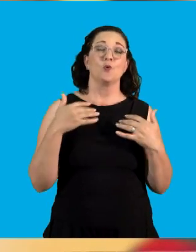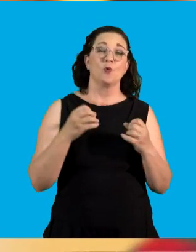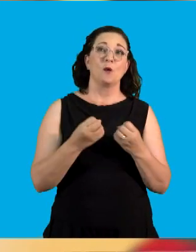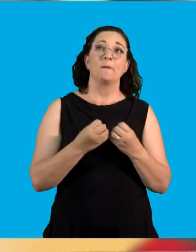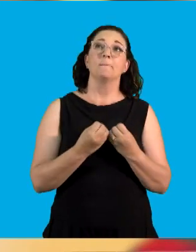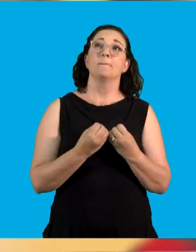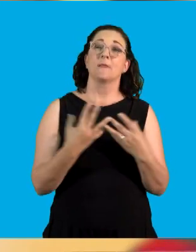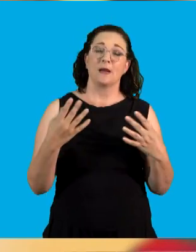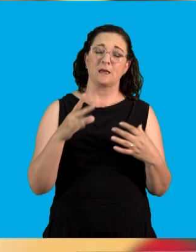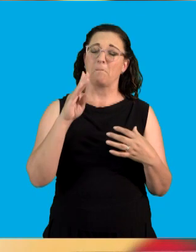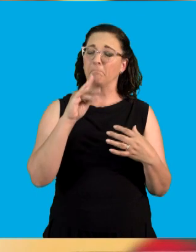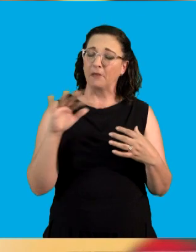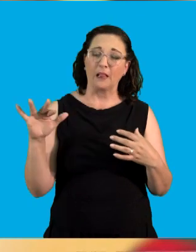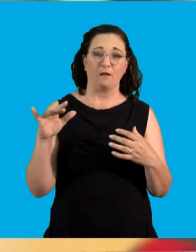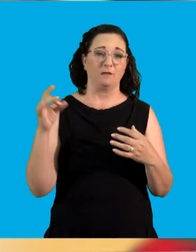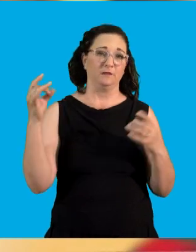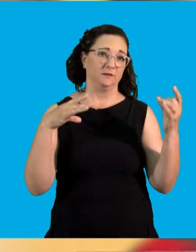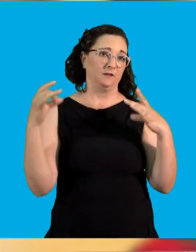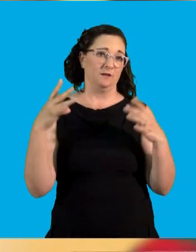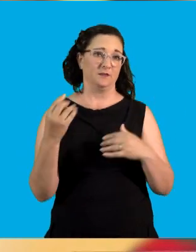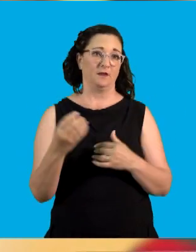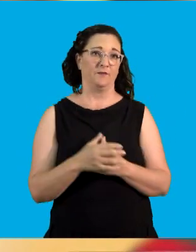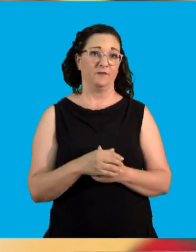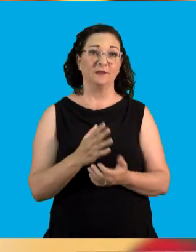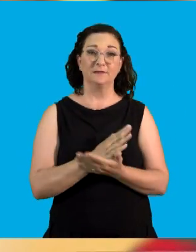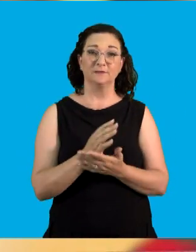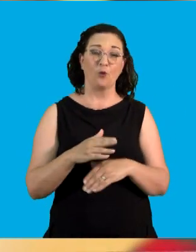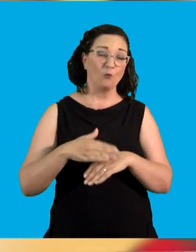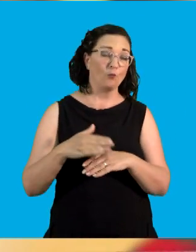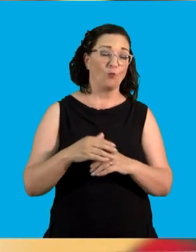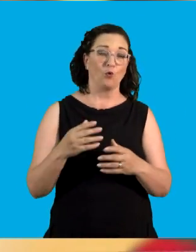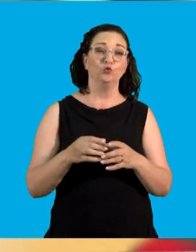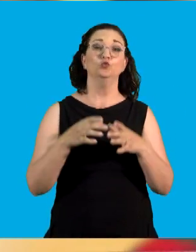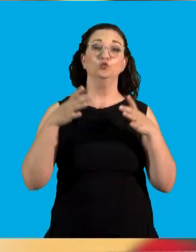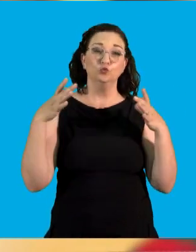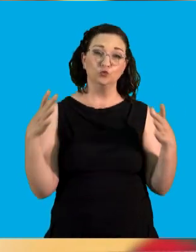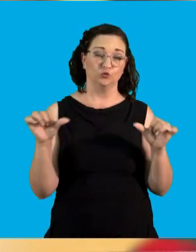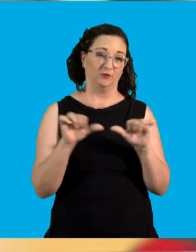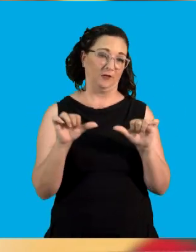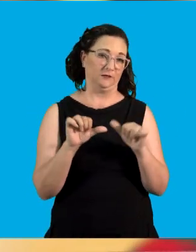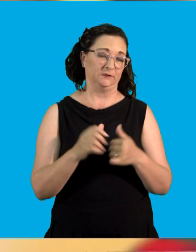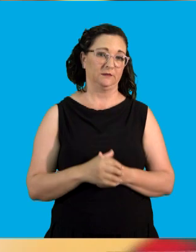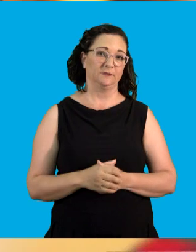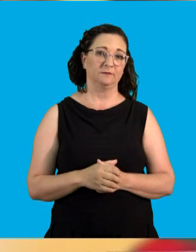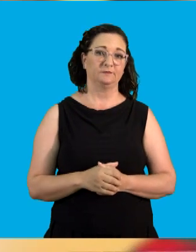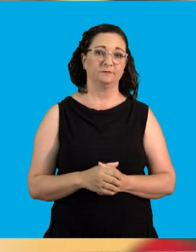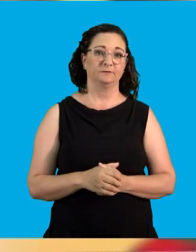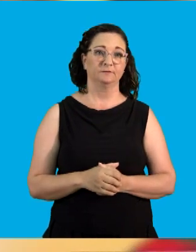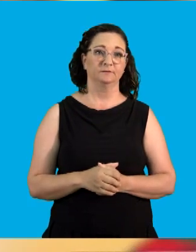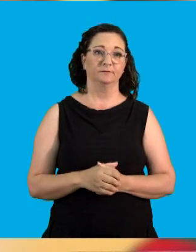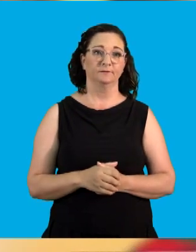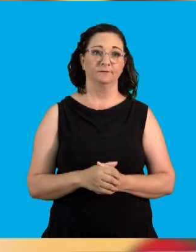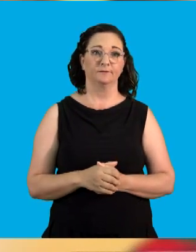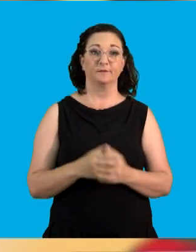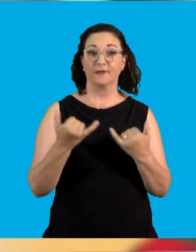are many billions of stars, and they are even huger in size, okay? Now that